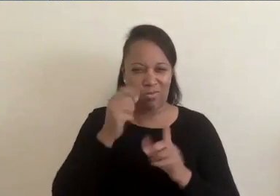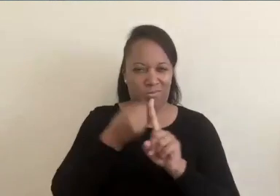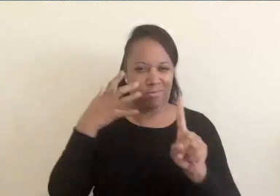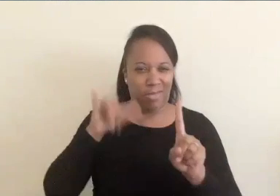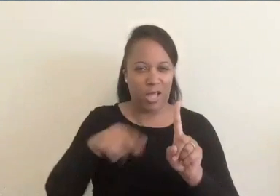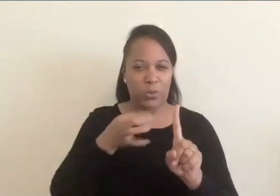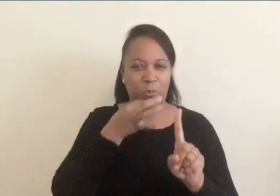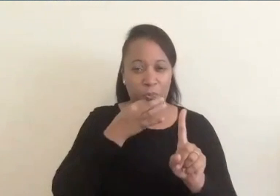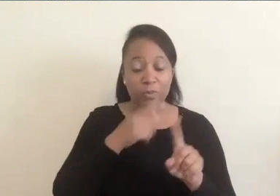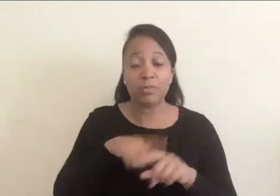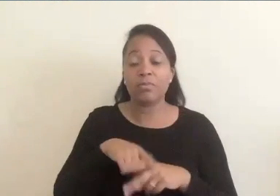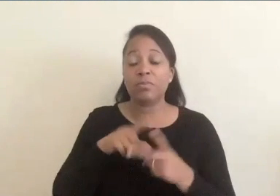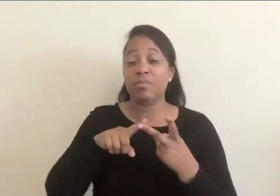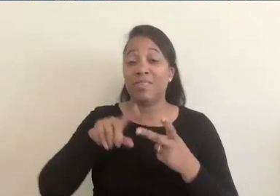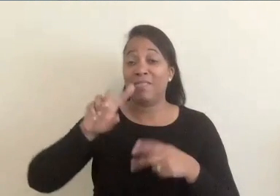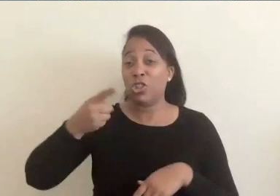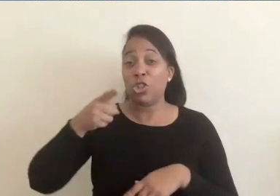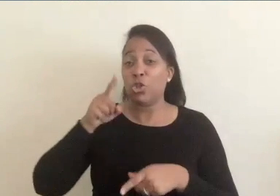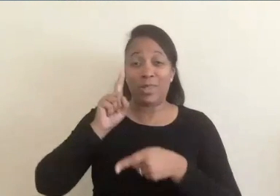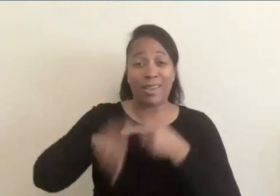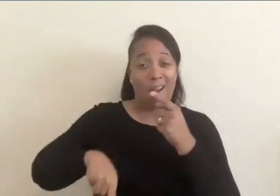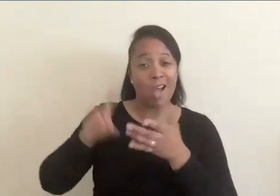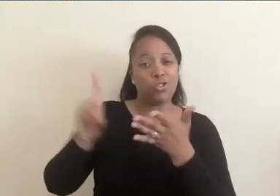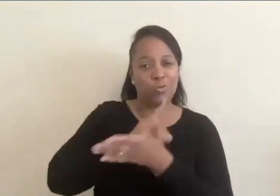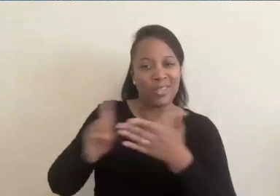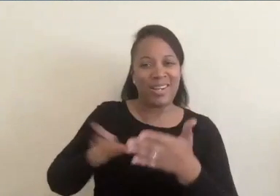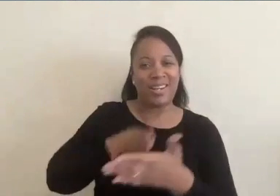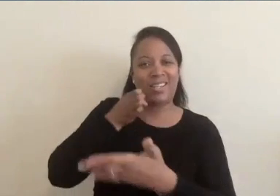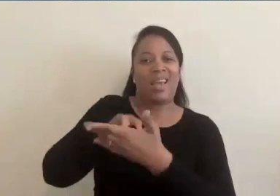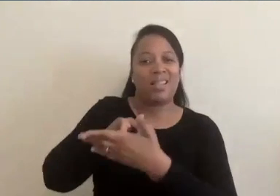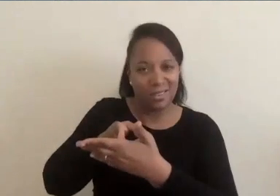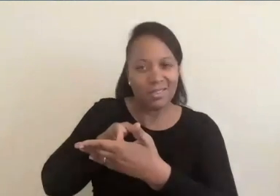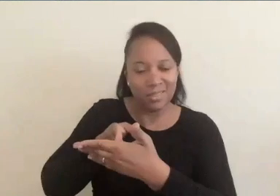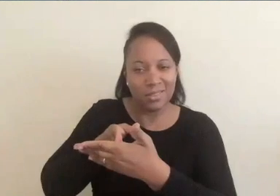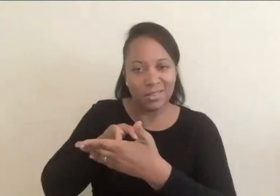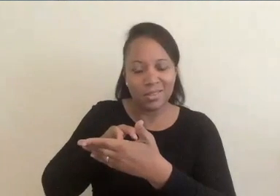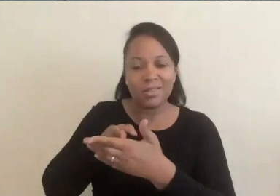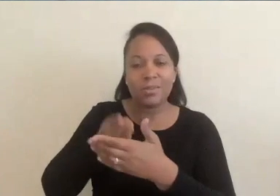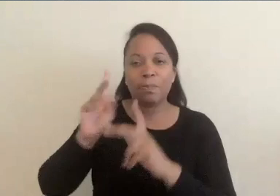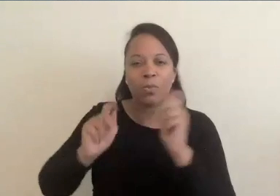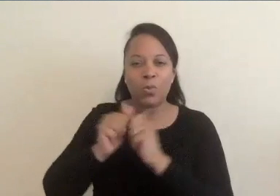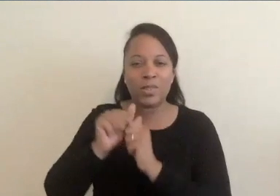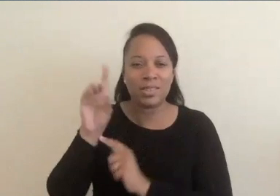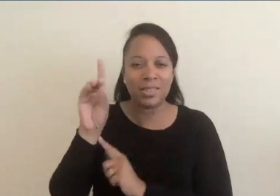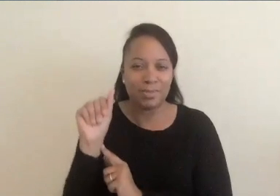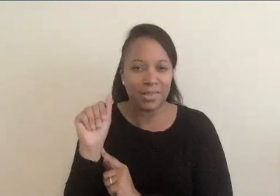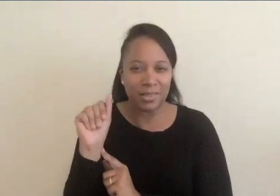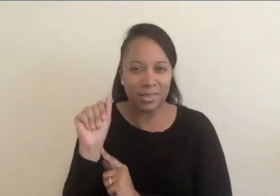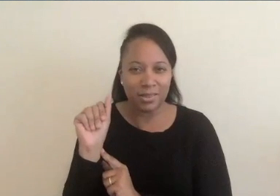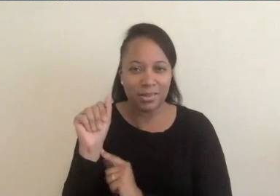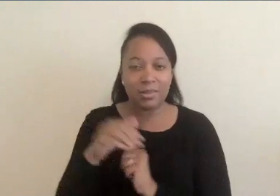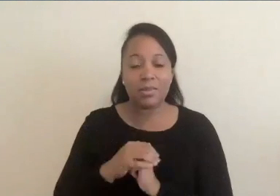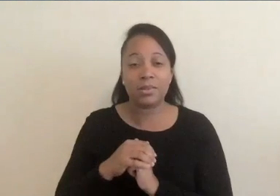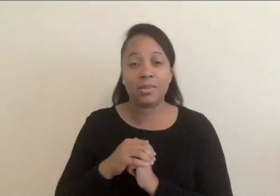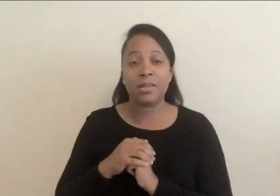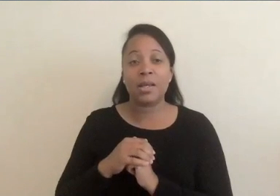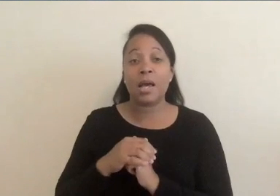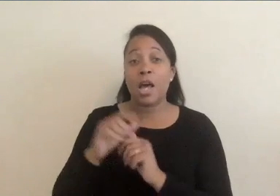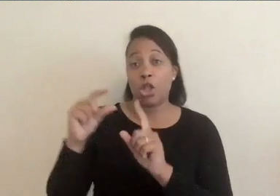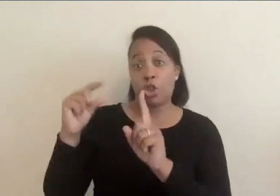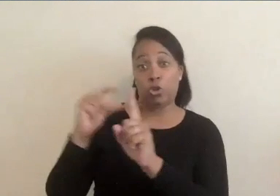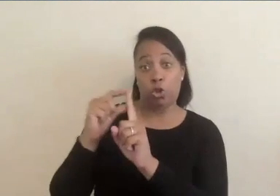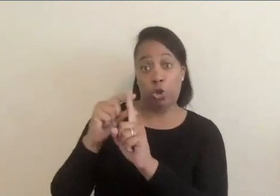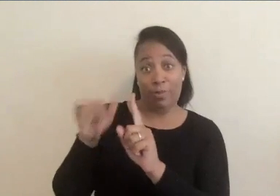the ADA prohibits employers from discriminating against what I just said, people with disabilities. But the